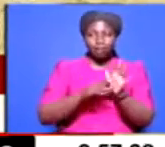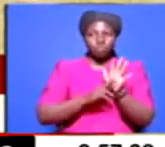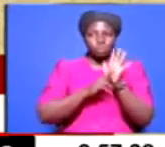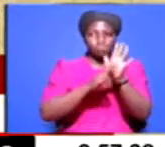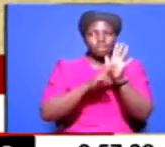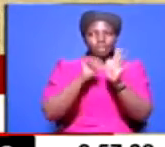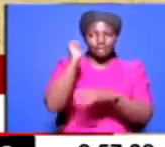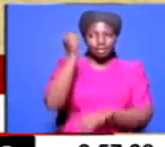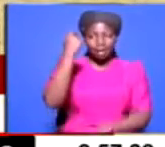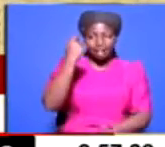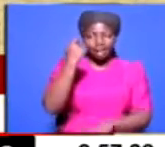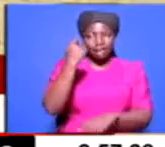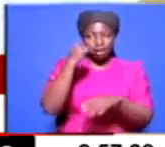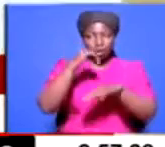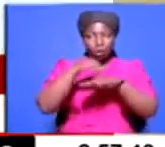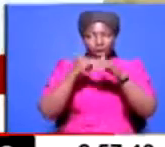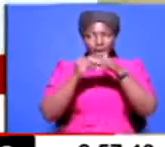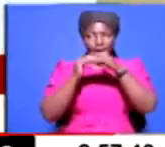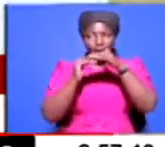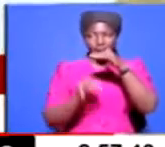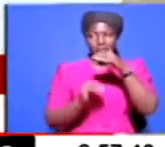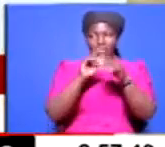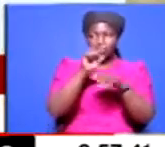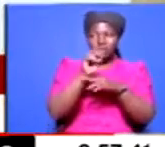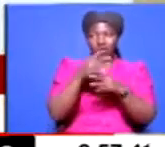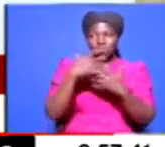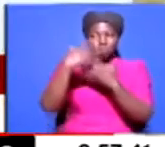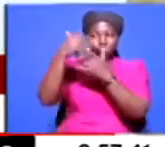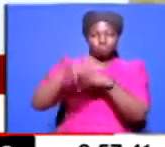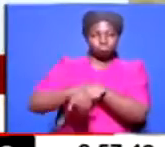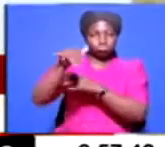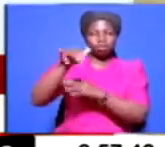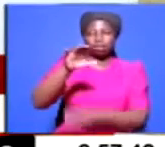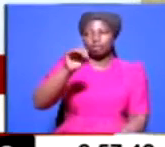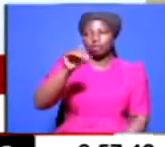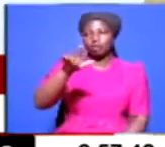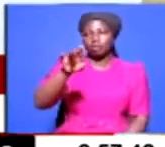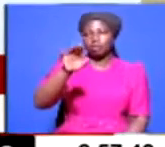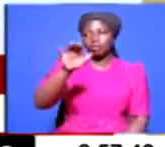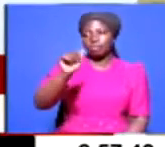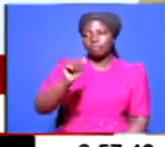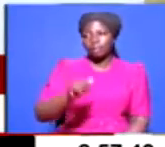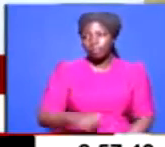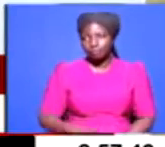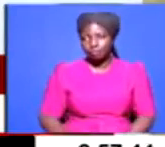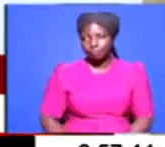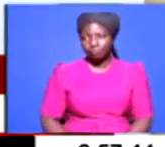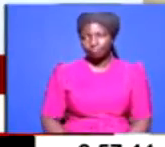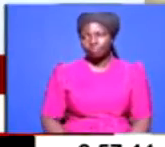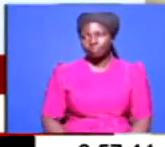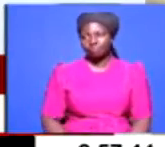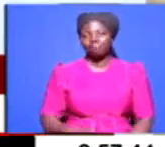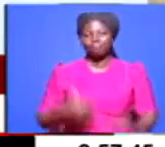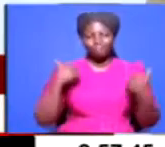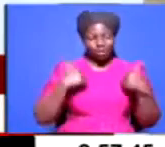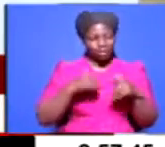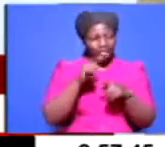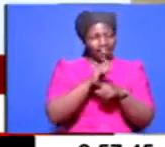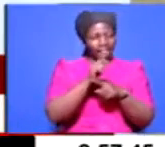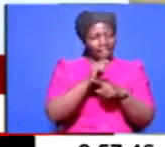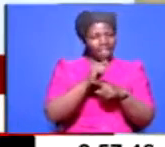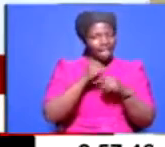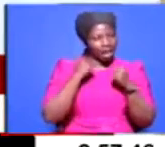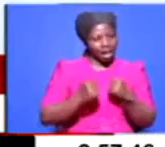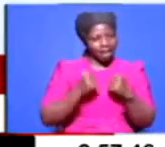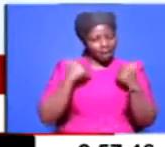Kenya, all under 20, ya kuenda Colombia. I'm prepared enough to run well, and because I've trained hard, so I'm ready to